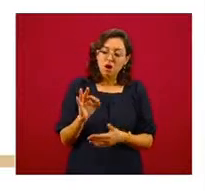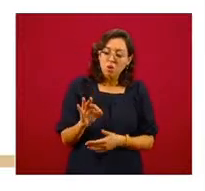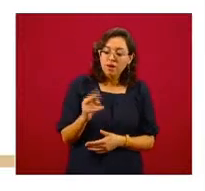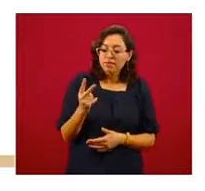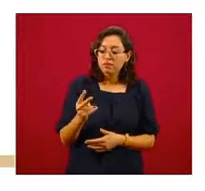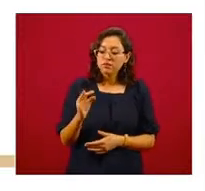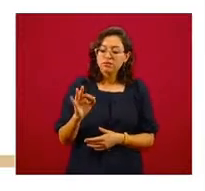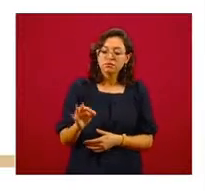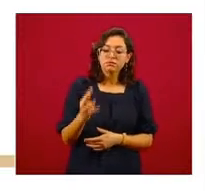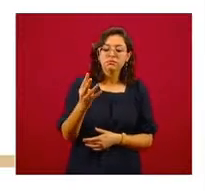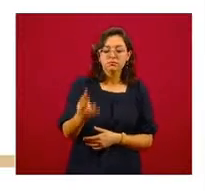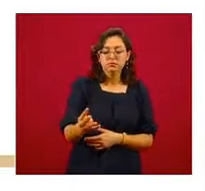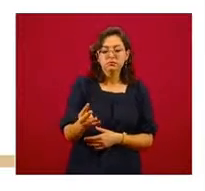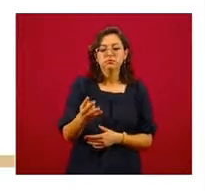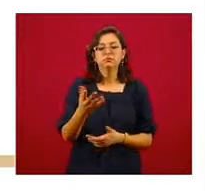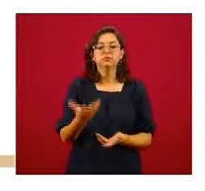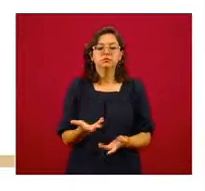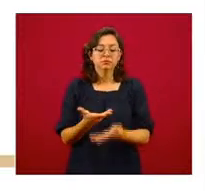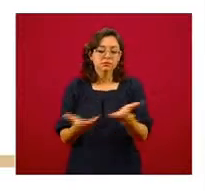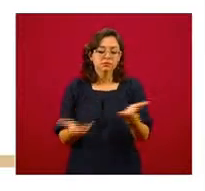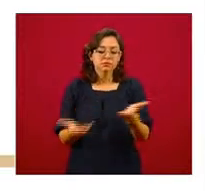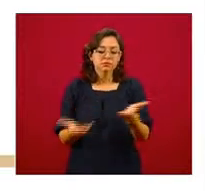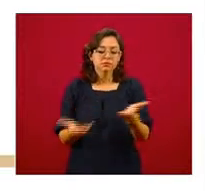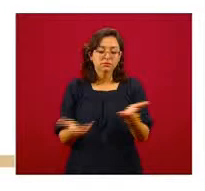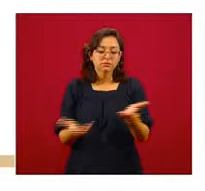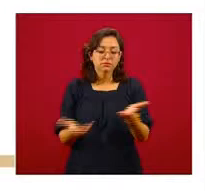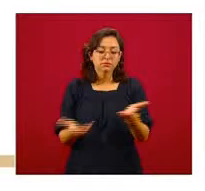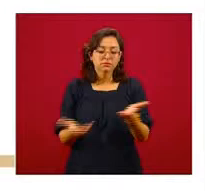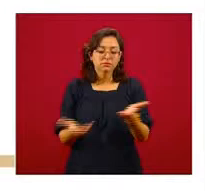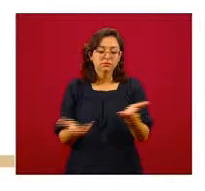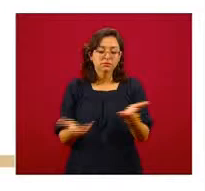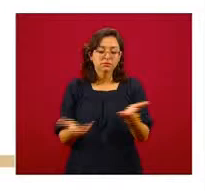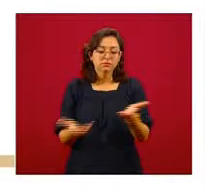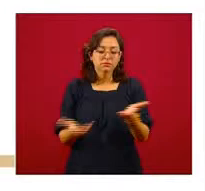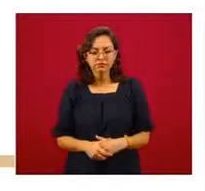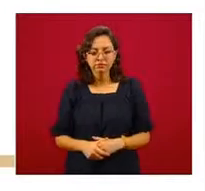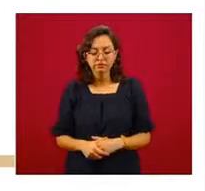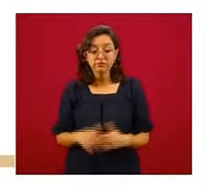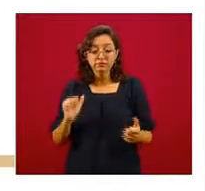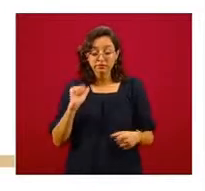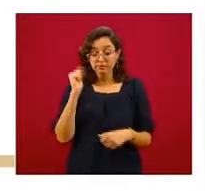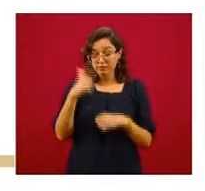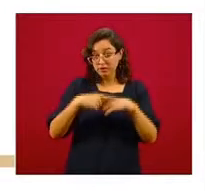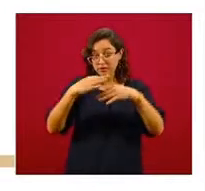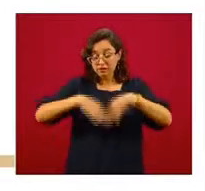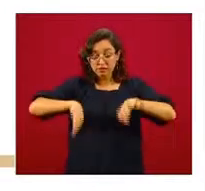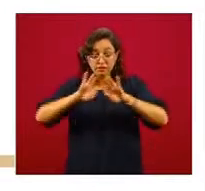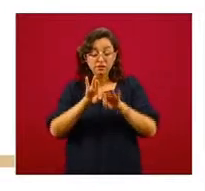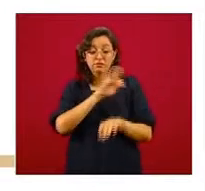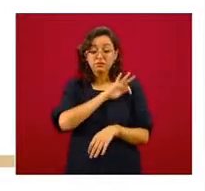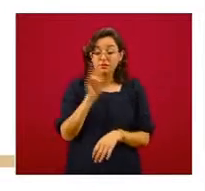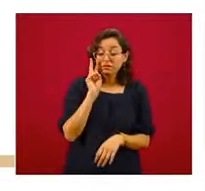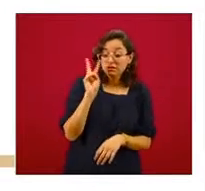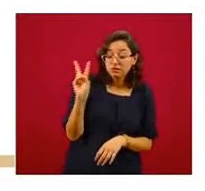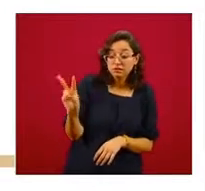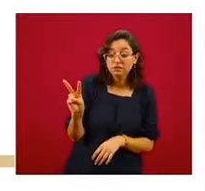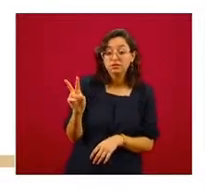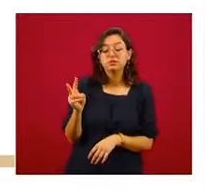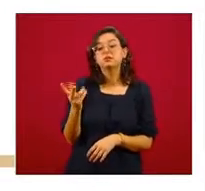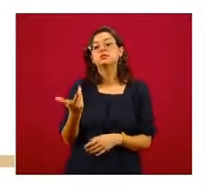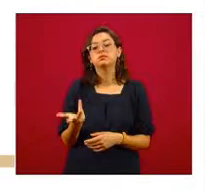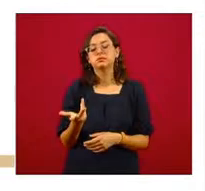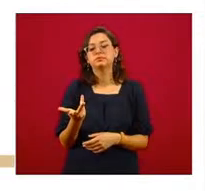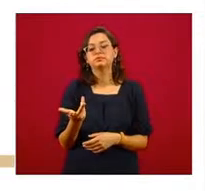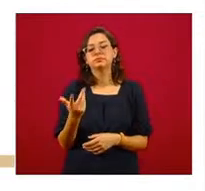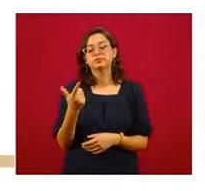40%. It even went up to 42, and we report 46% today. As